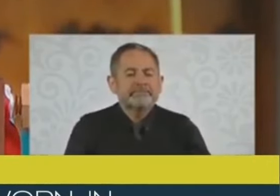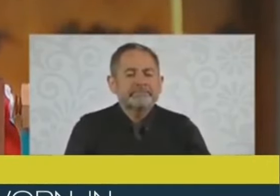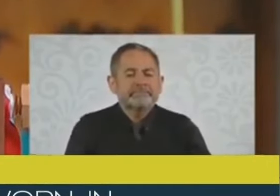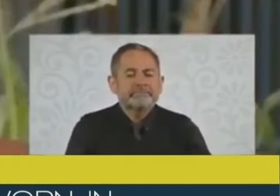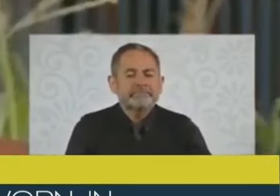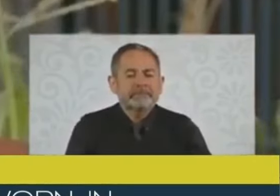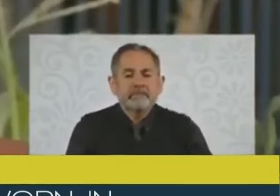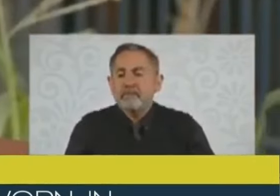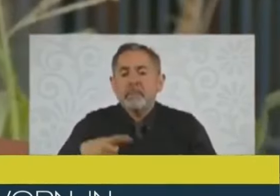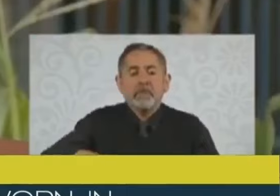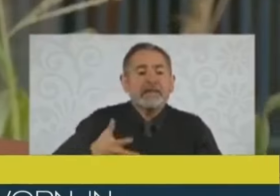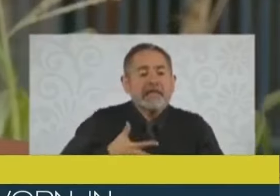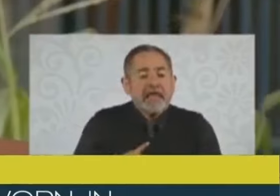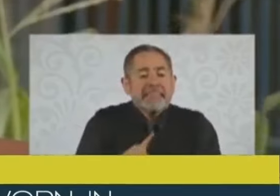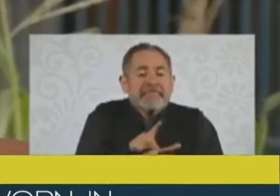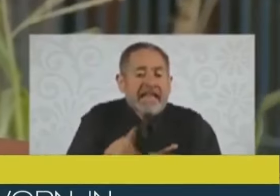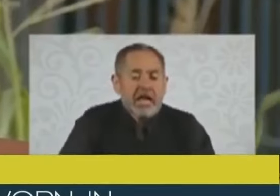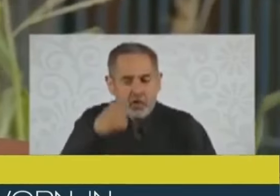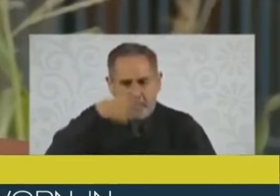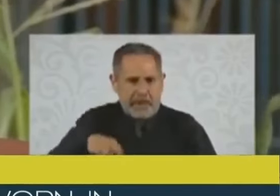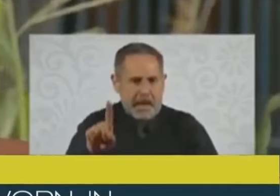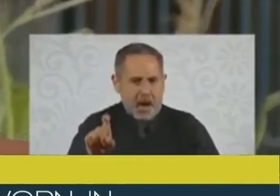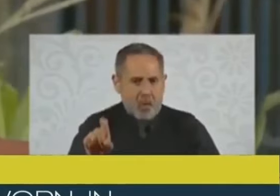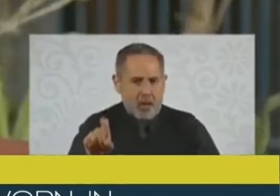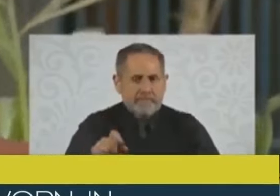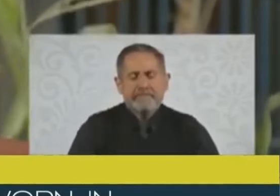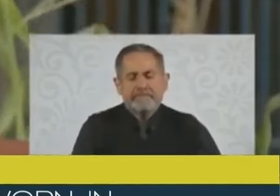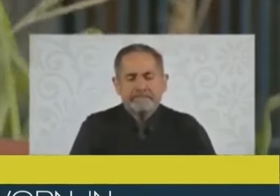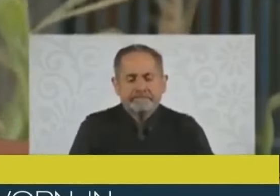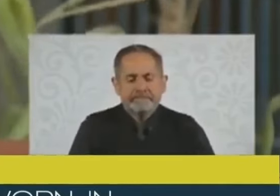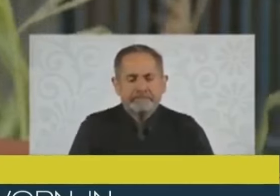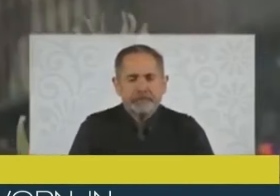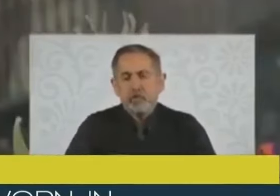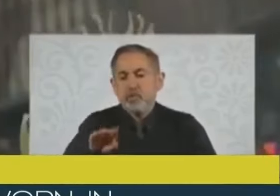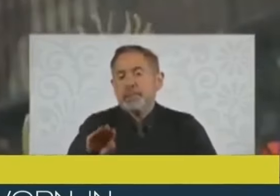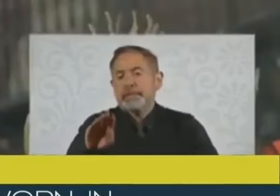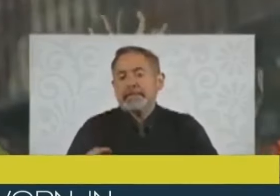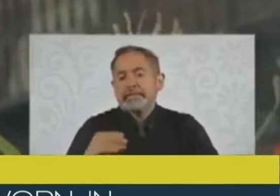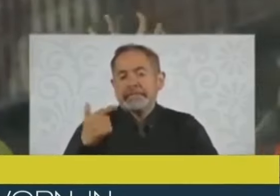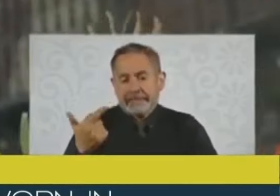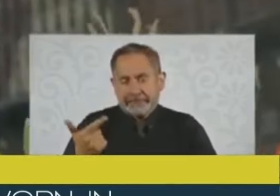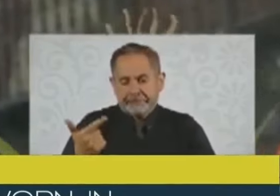resources. A republic with a right to water. 97.